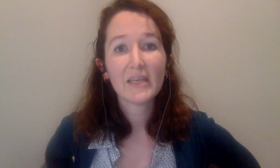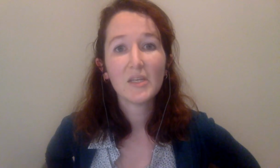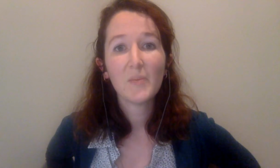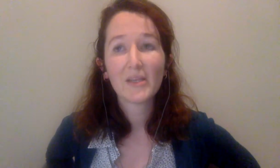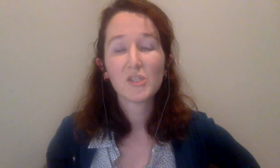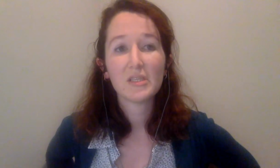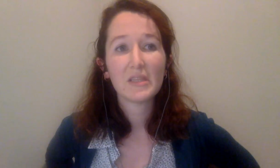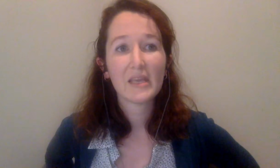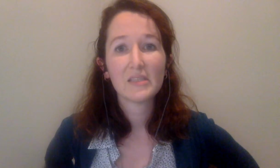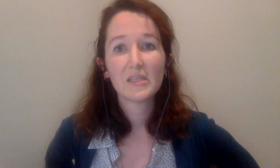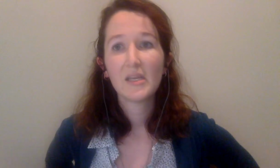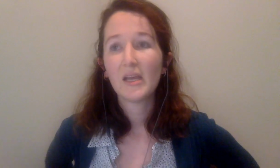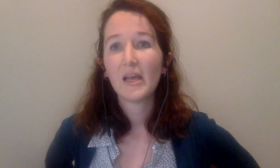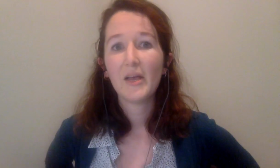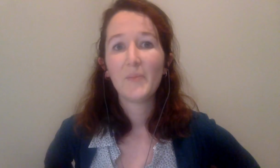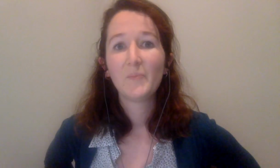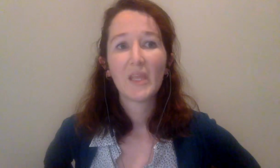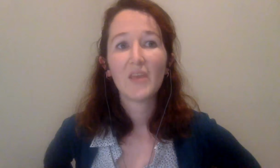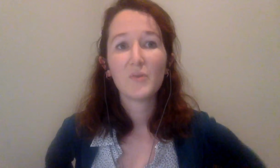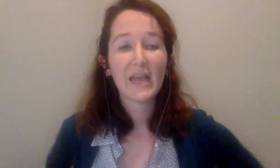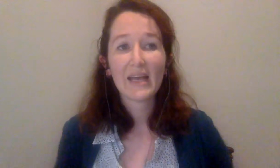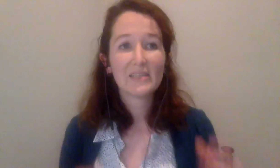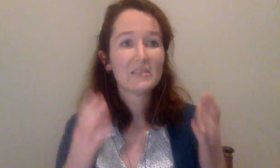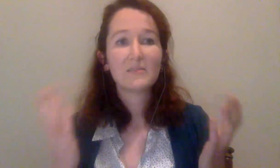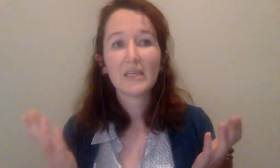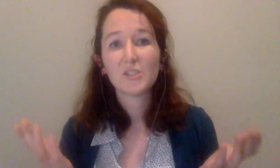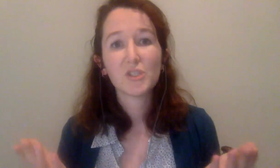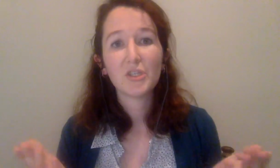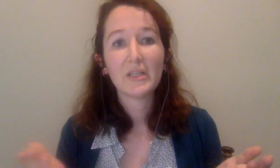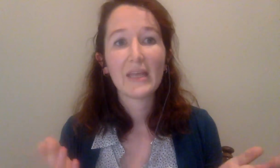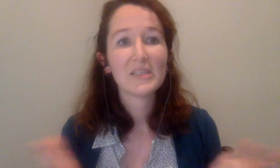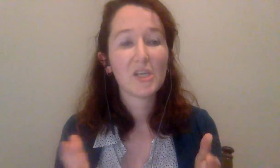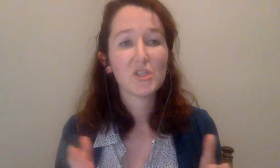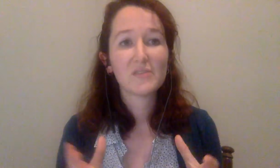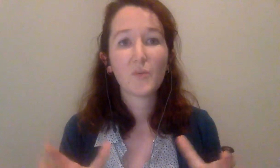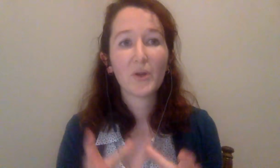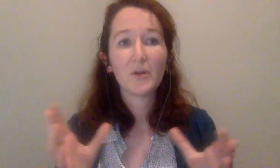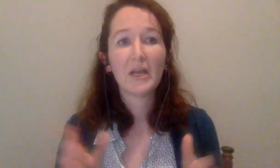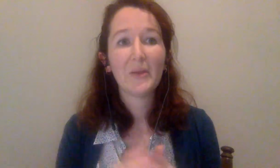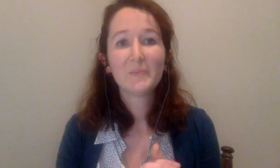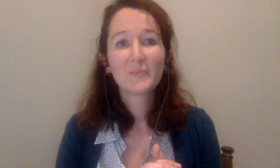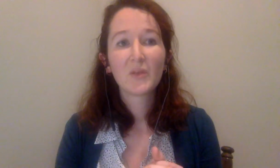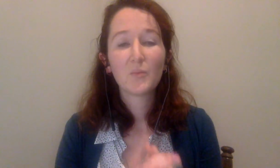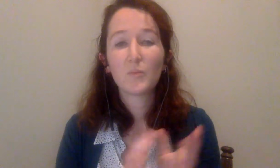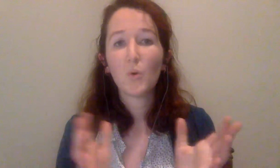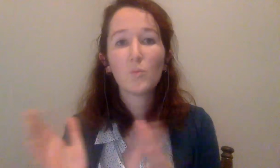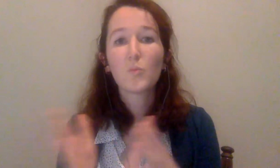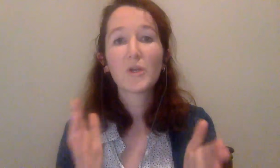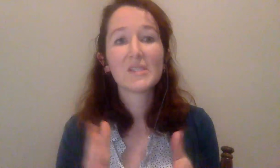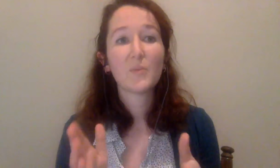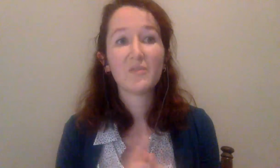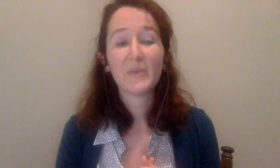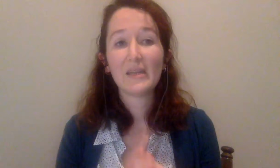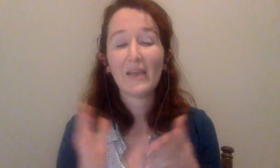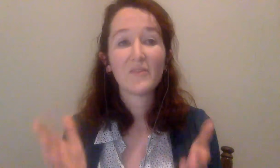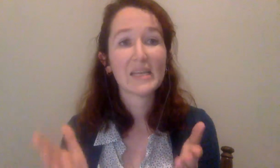but I can imagine that if we add additional annotations for words